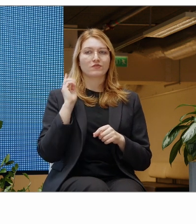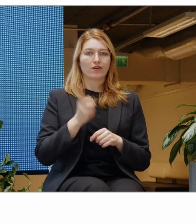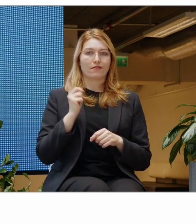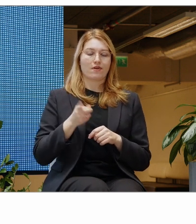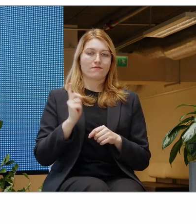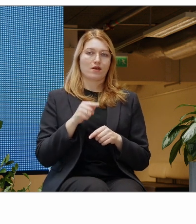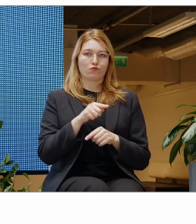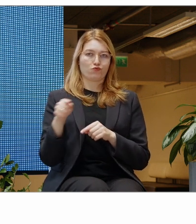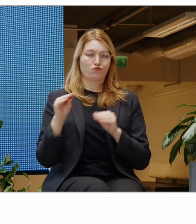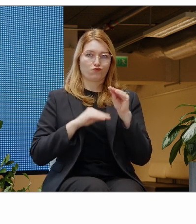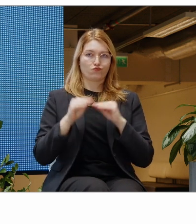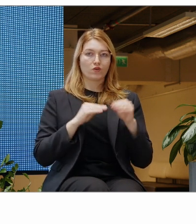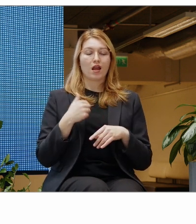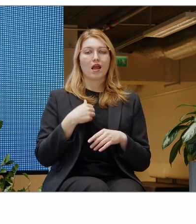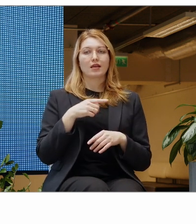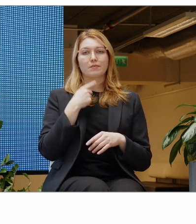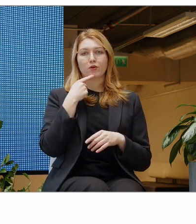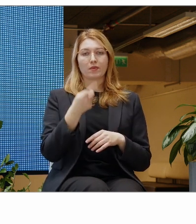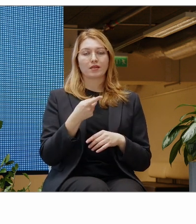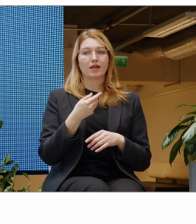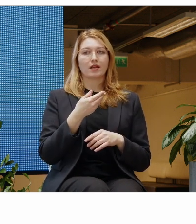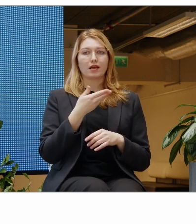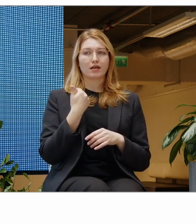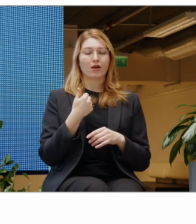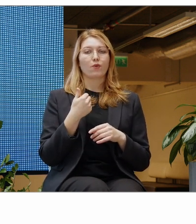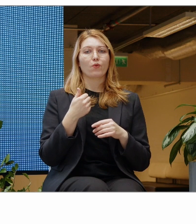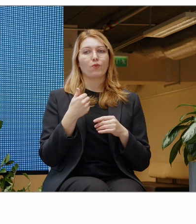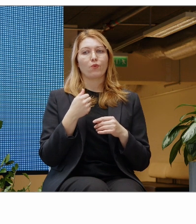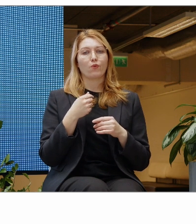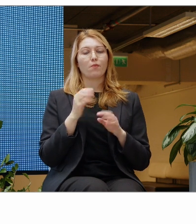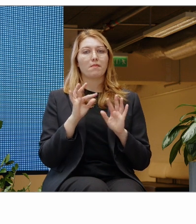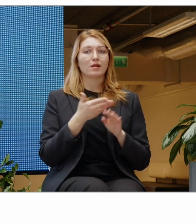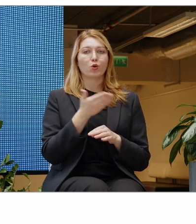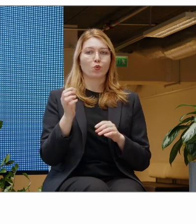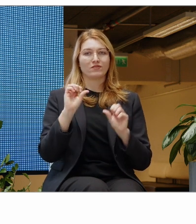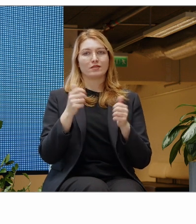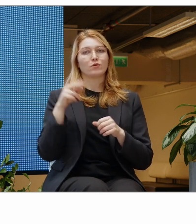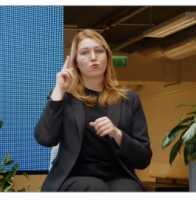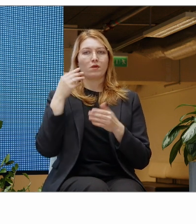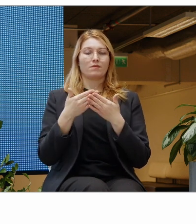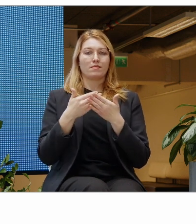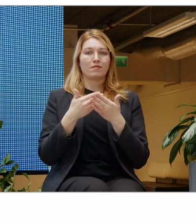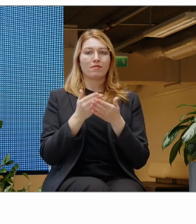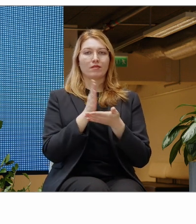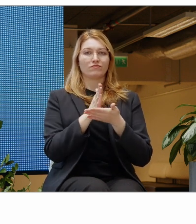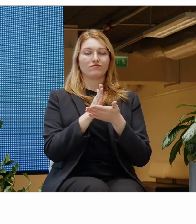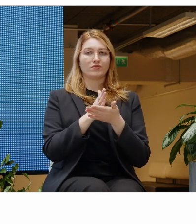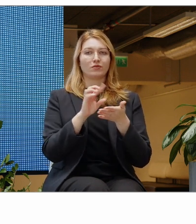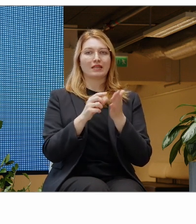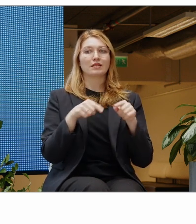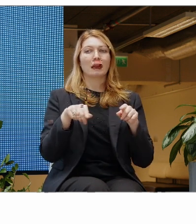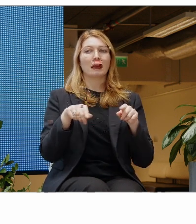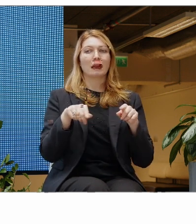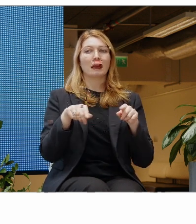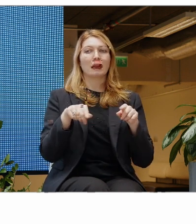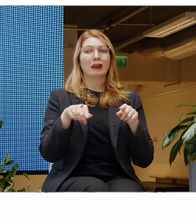bathroom? I would say, and I'm not the expert in the room here, but if you are going to design toilets, try and put them in the middle of the room so that people with left